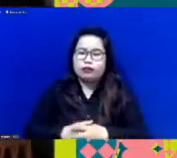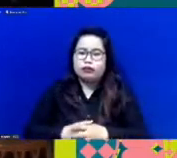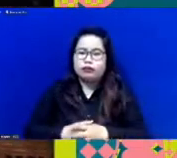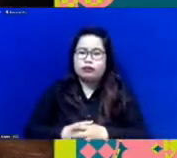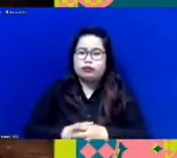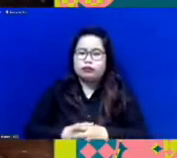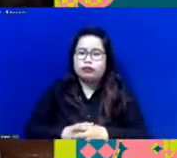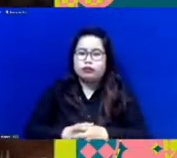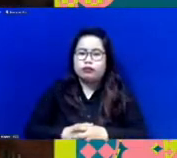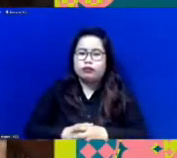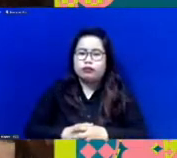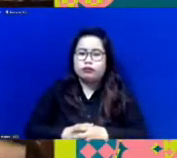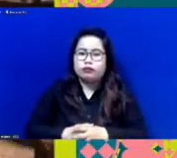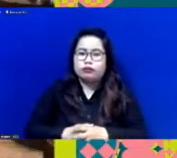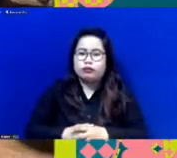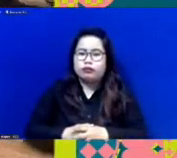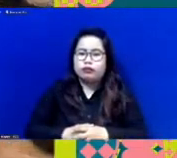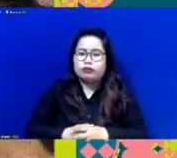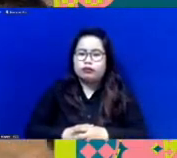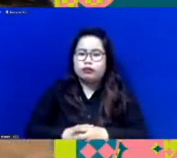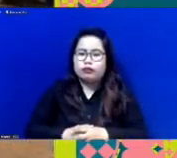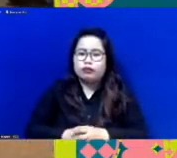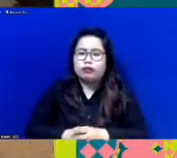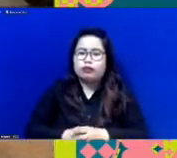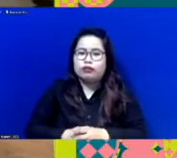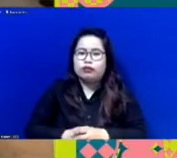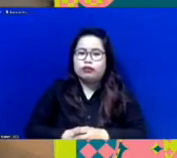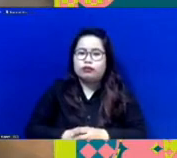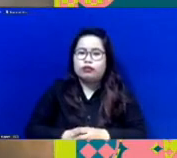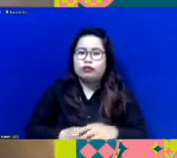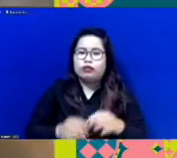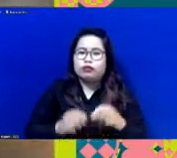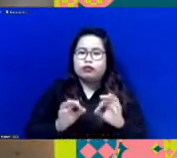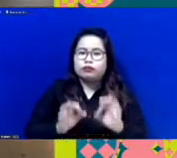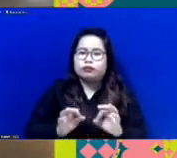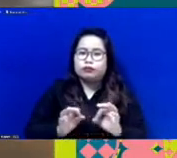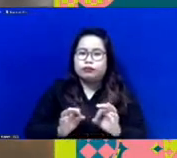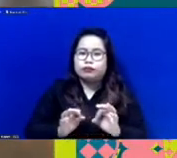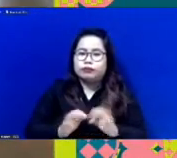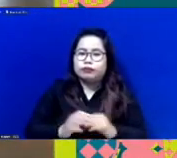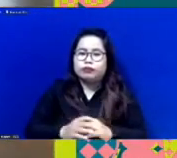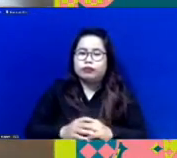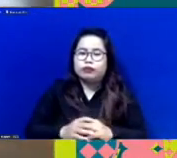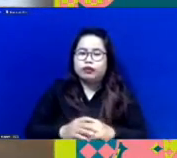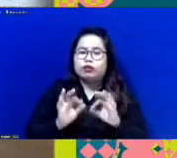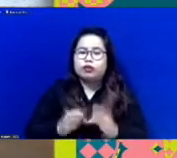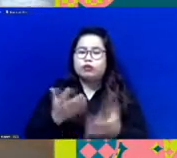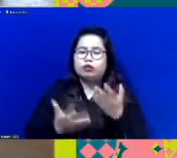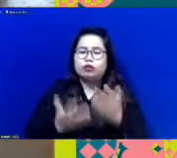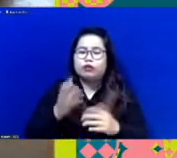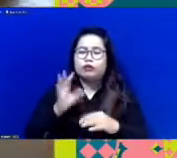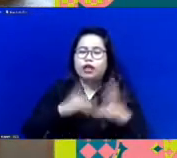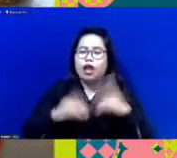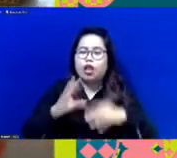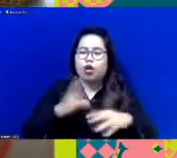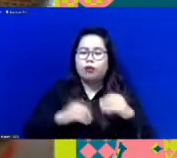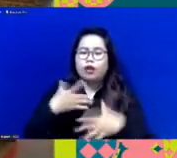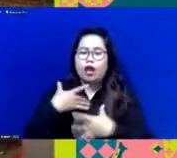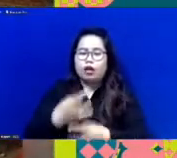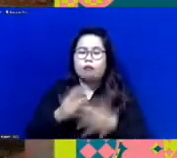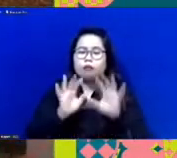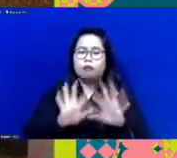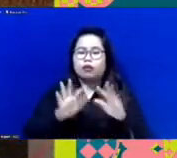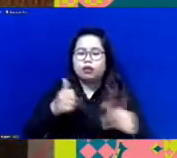have more interesting dialogues coming up. Yep. Like this next one. Before the dialogues, there's a keynote remarks.